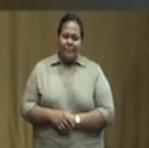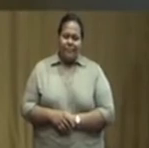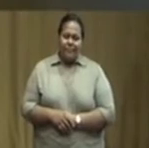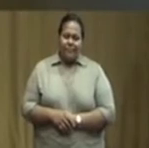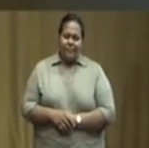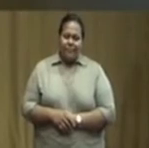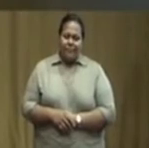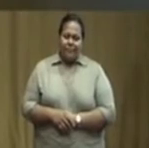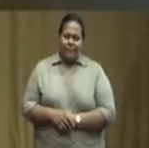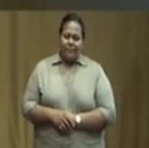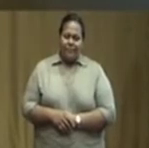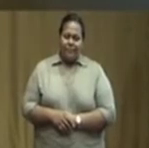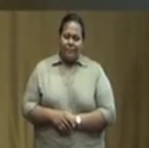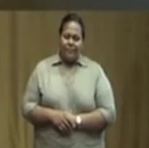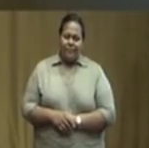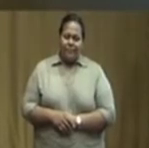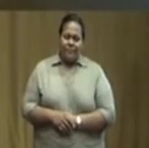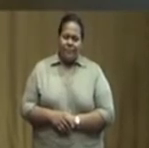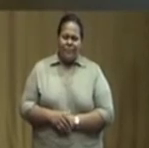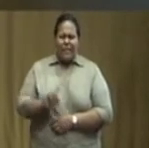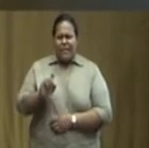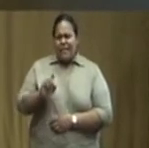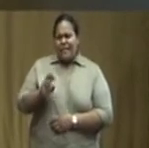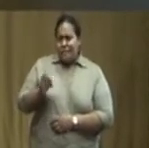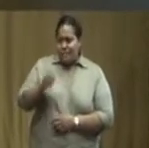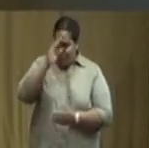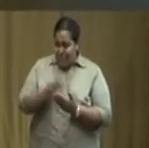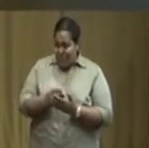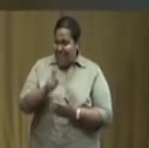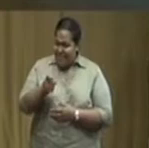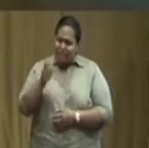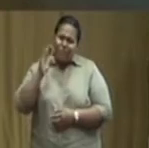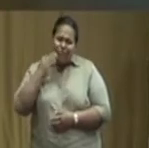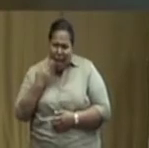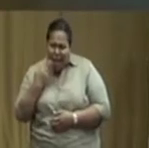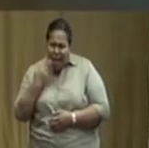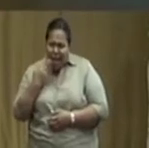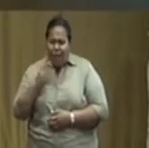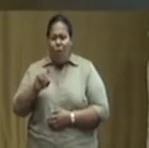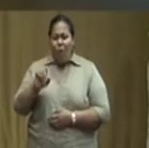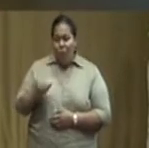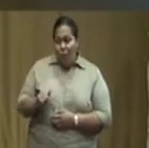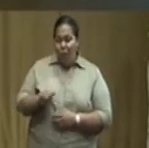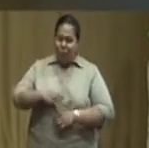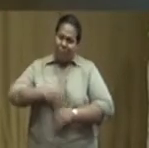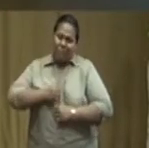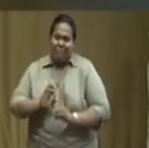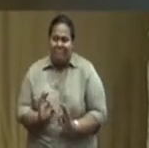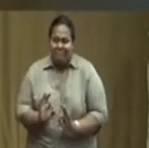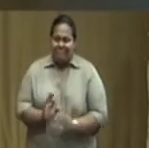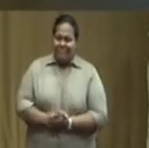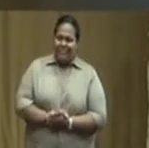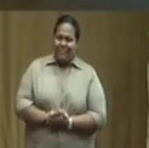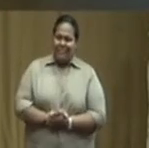Now, if students are shy or underconfident, or if they're just not used to voicing their own opinions,